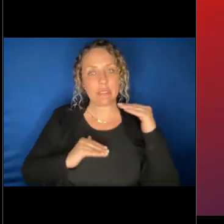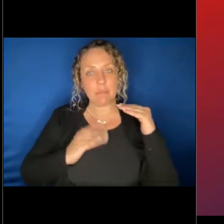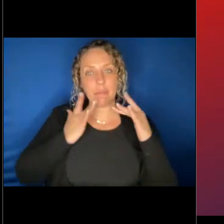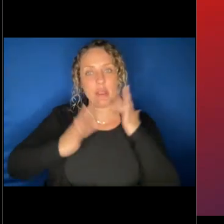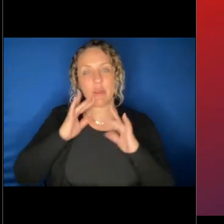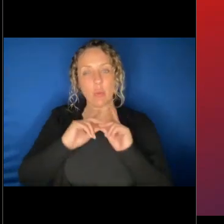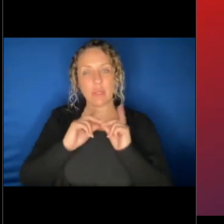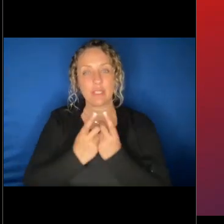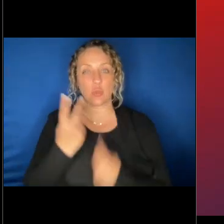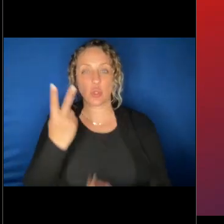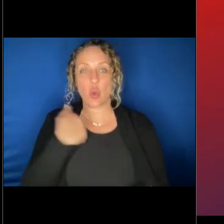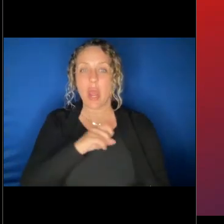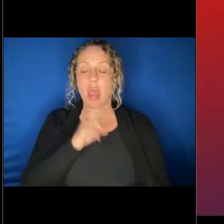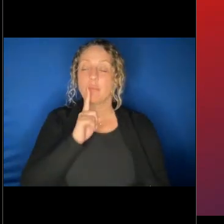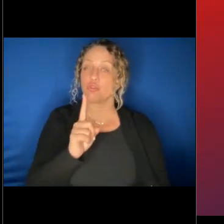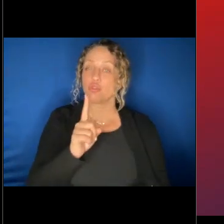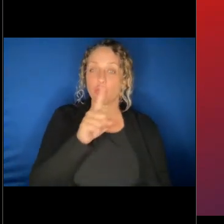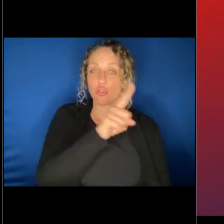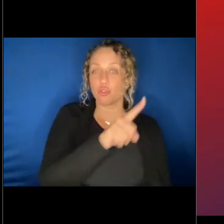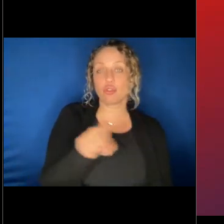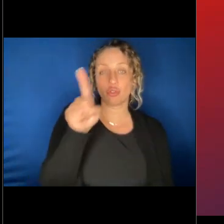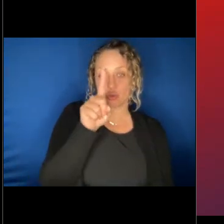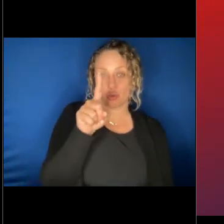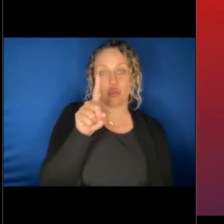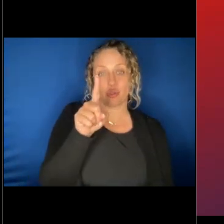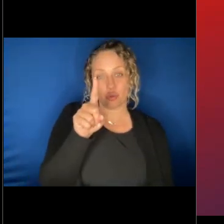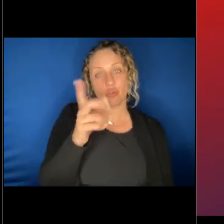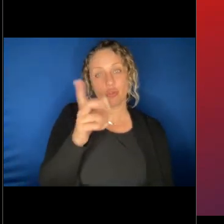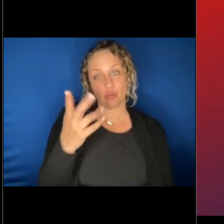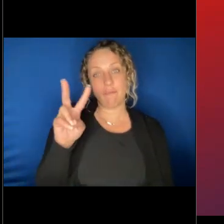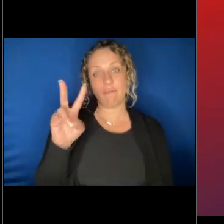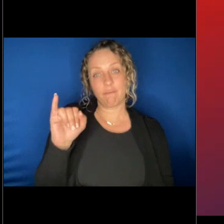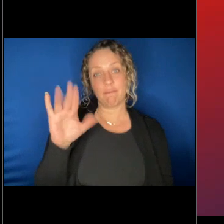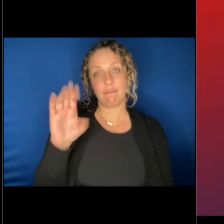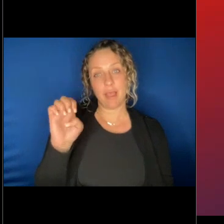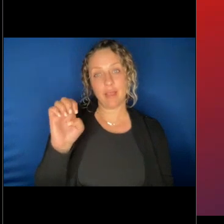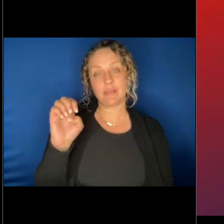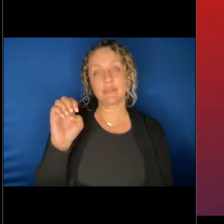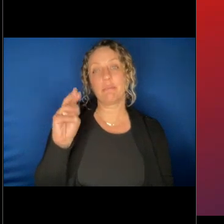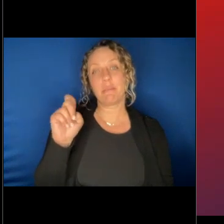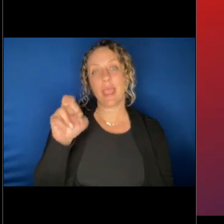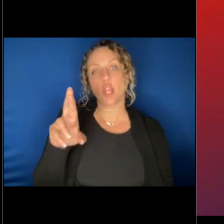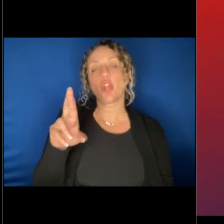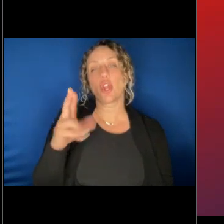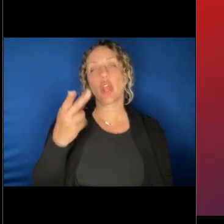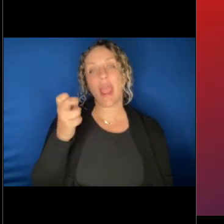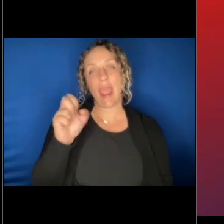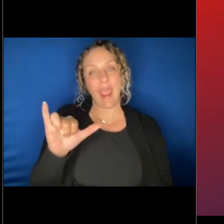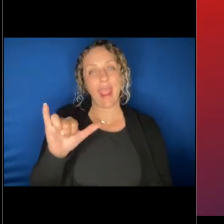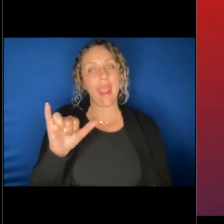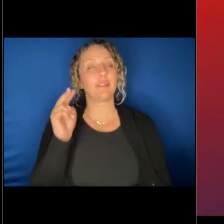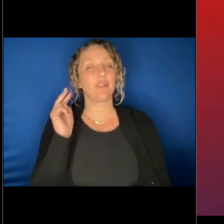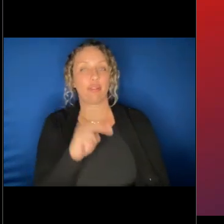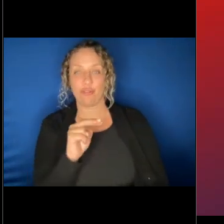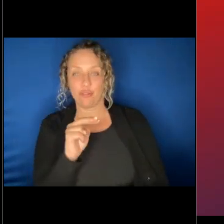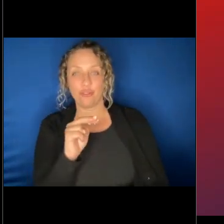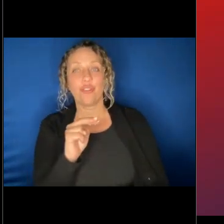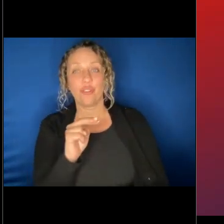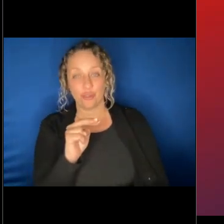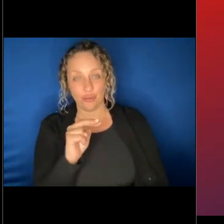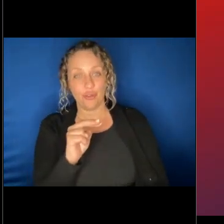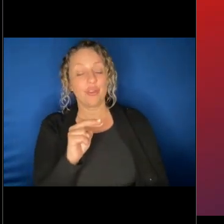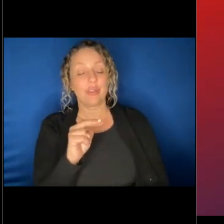And I'm sure that's what Vice Mayor Hay was looking at too. I think that would just absolutely rip apart District